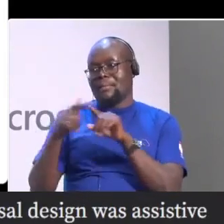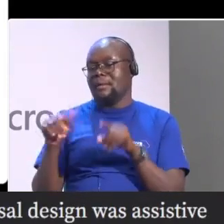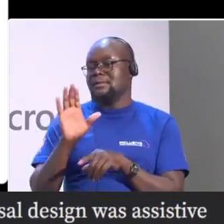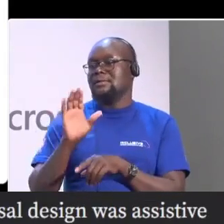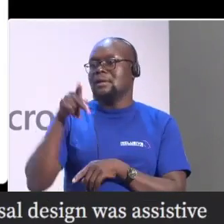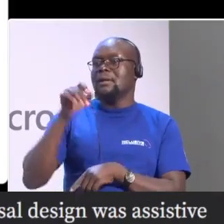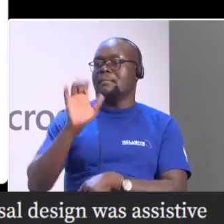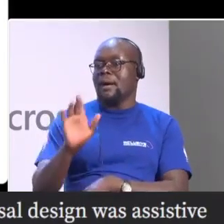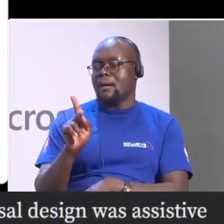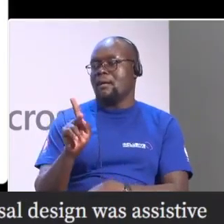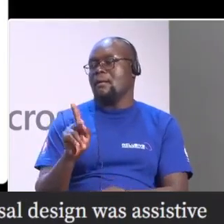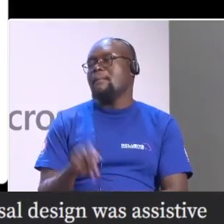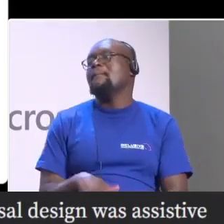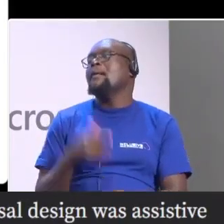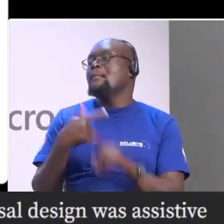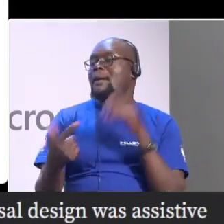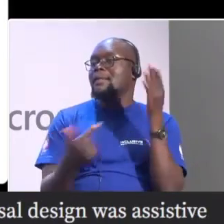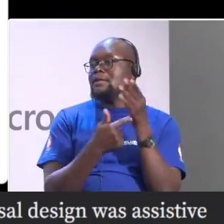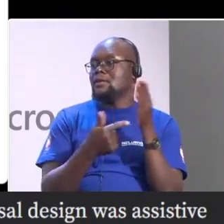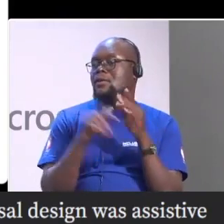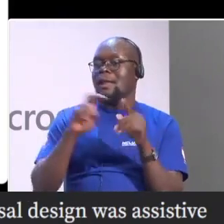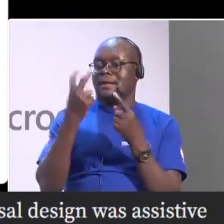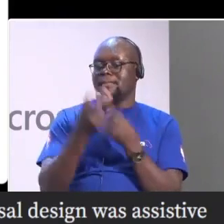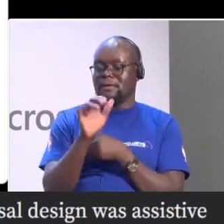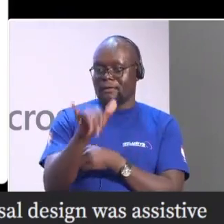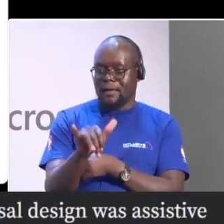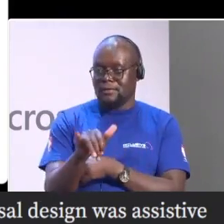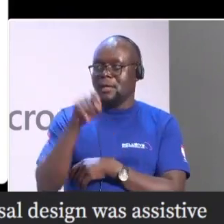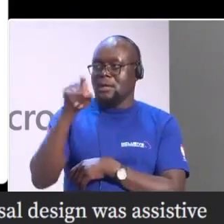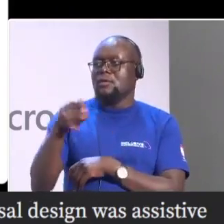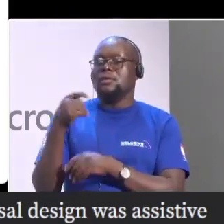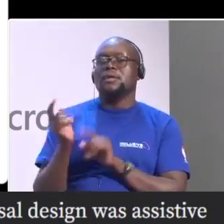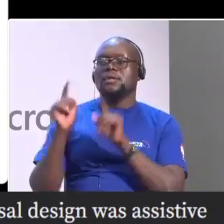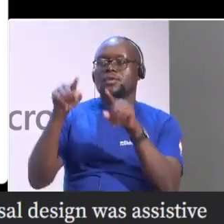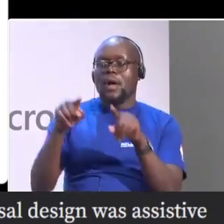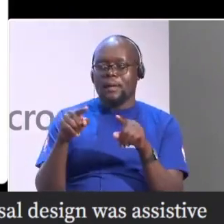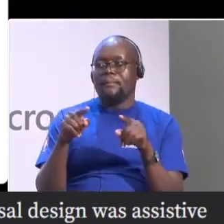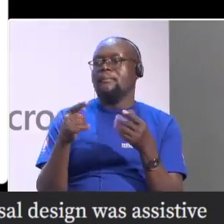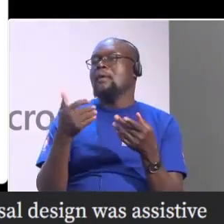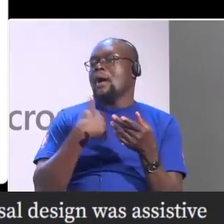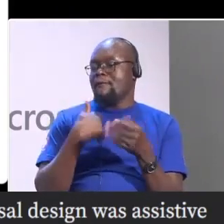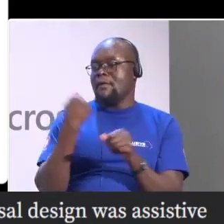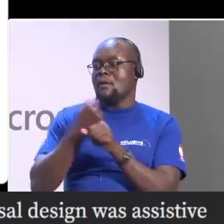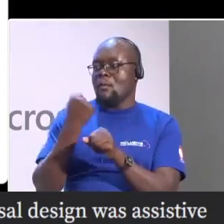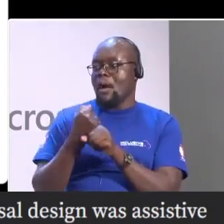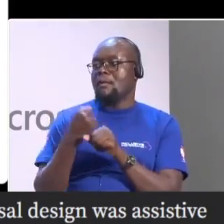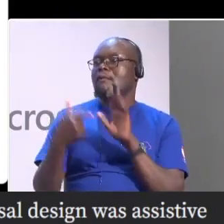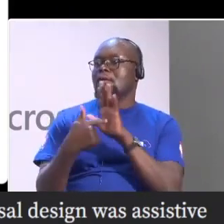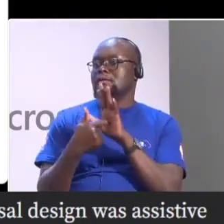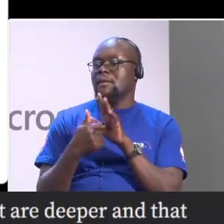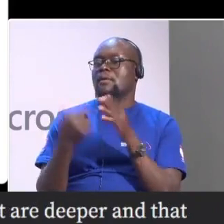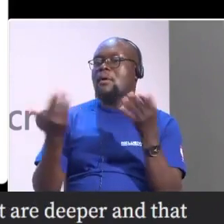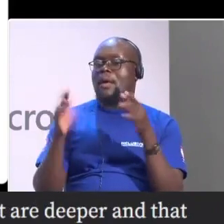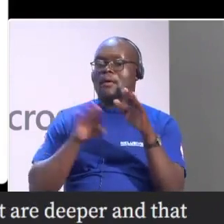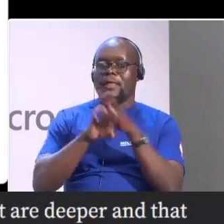CPAC certification, but the technical aspects of that. So you need to come to the table having worked, for example, in web